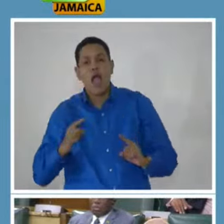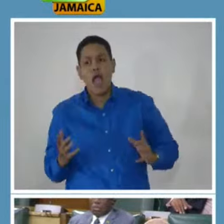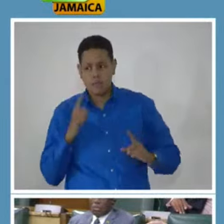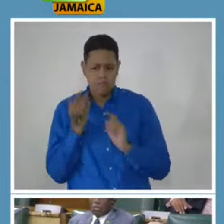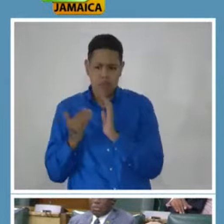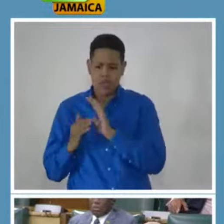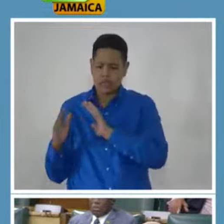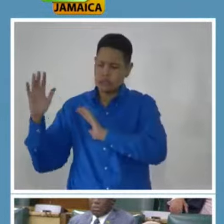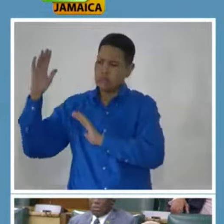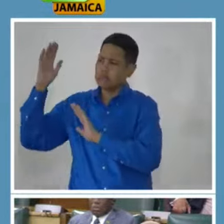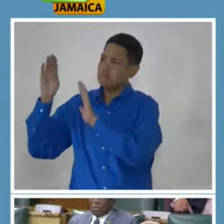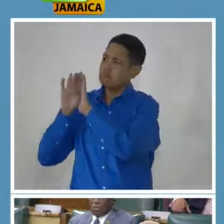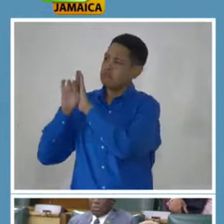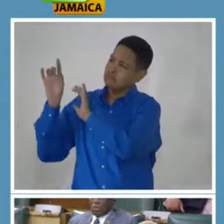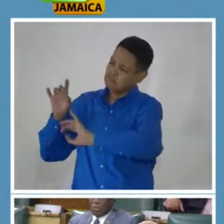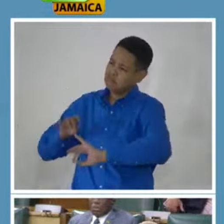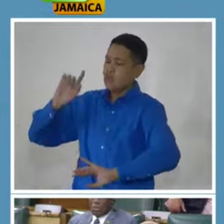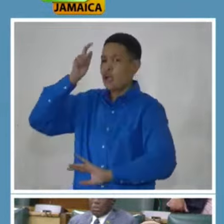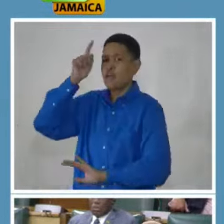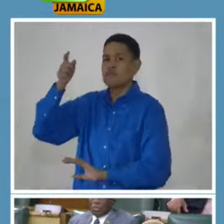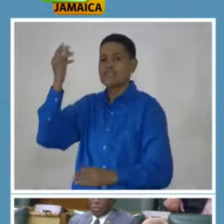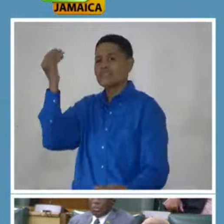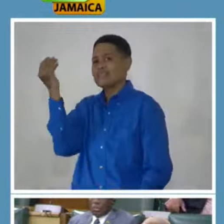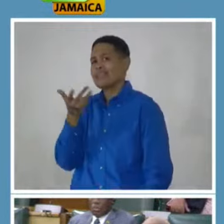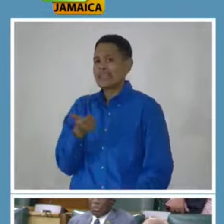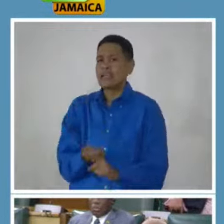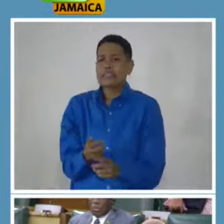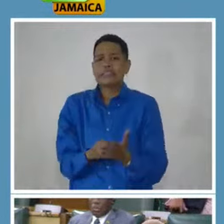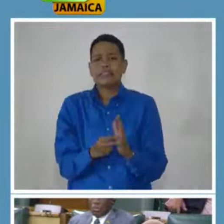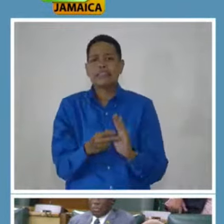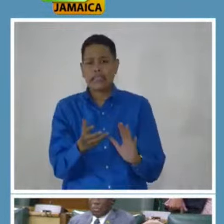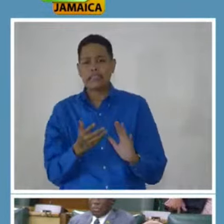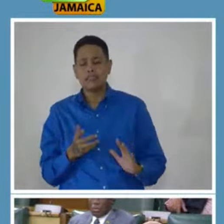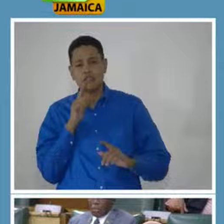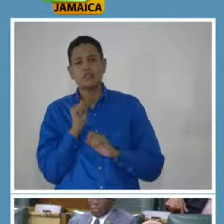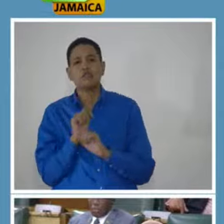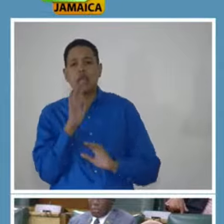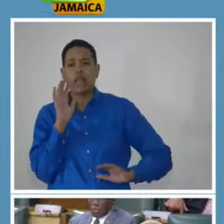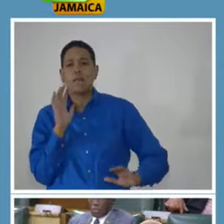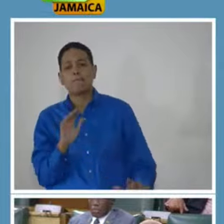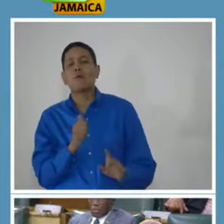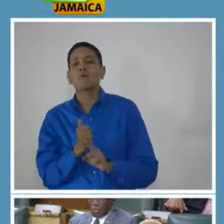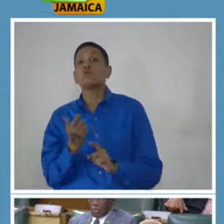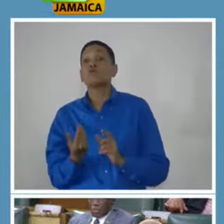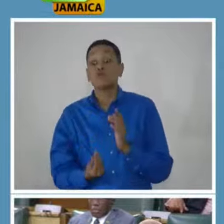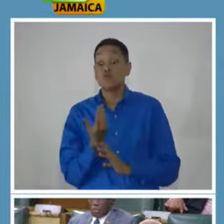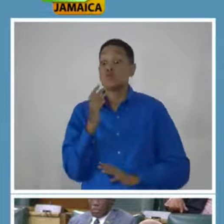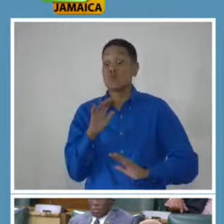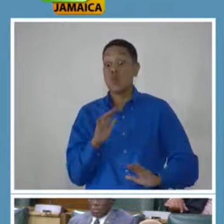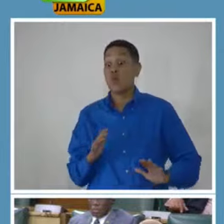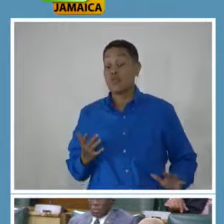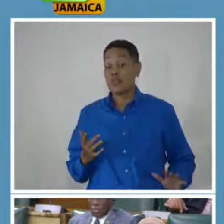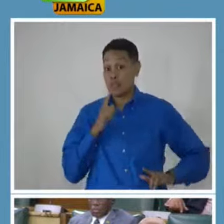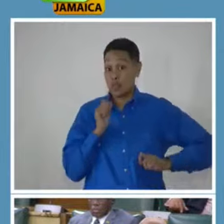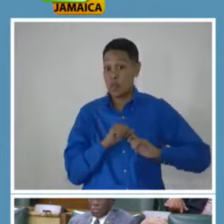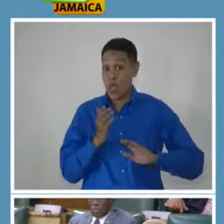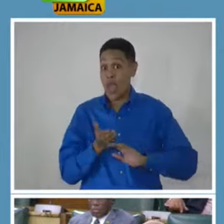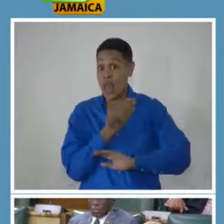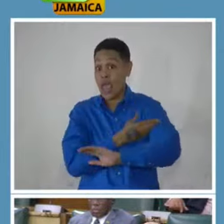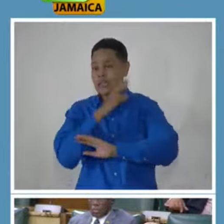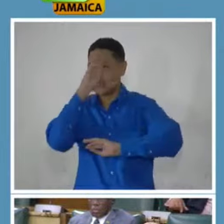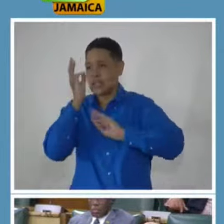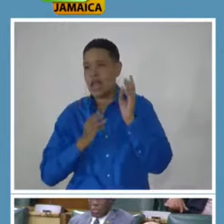against the backdrop of the government's signaled intent to boost green growth to enhance